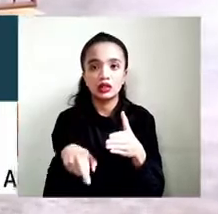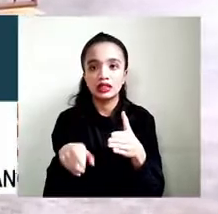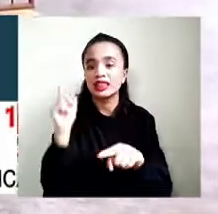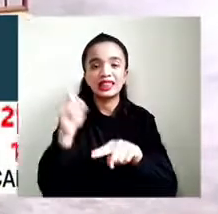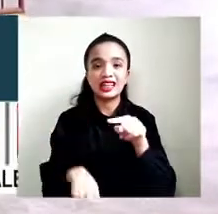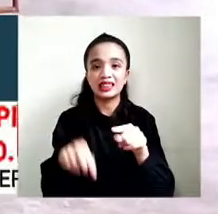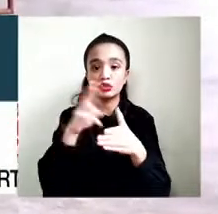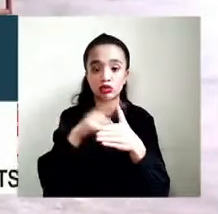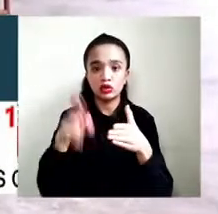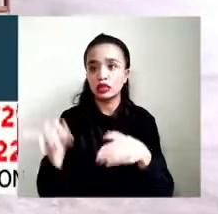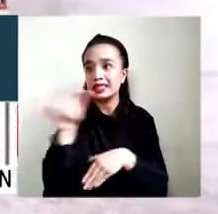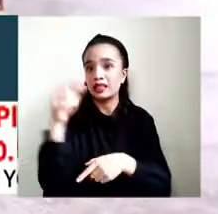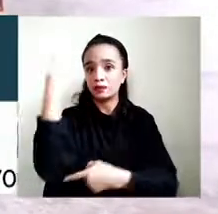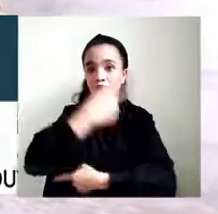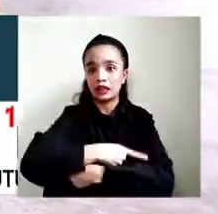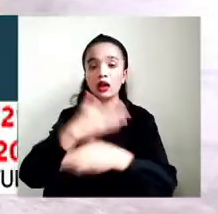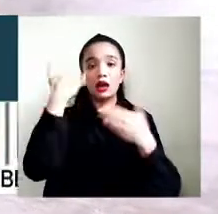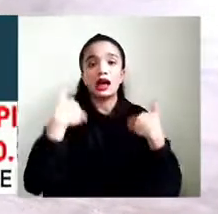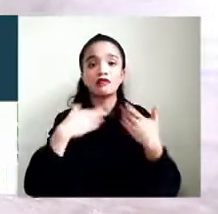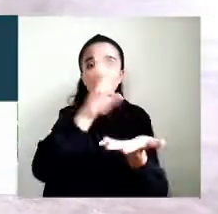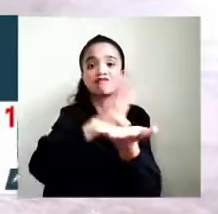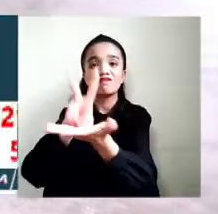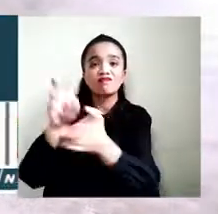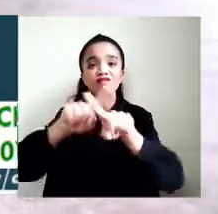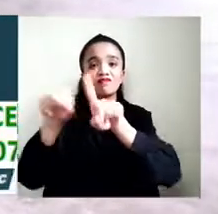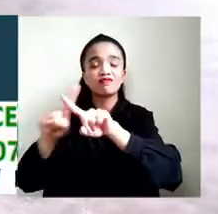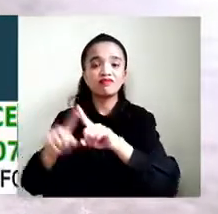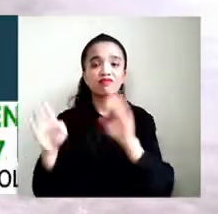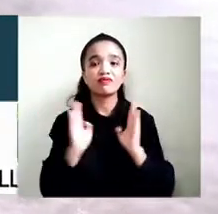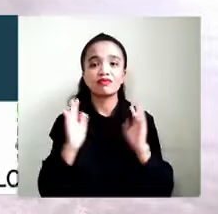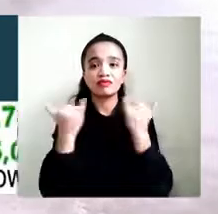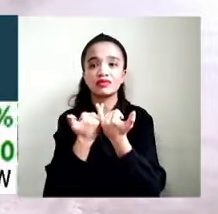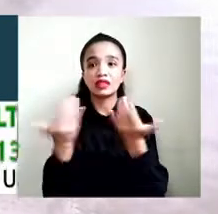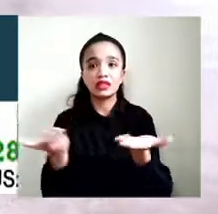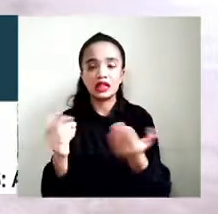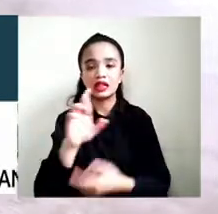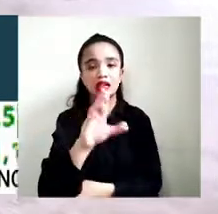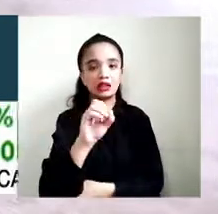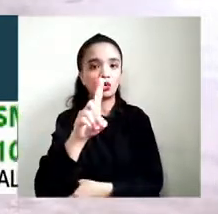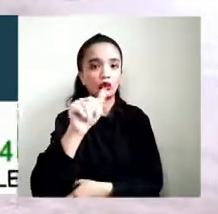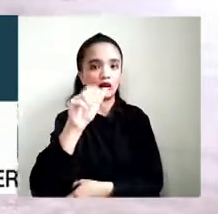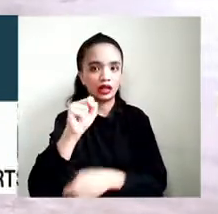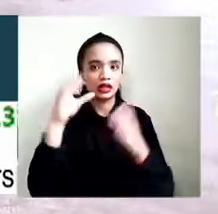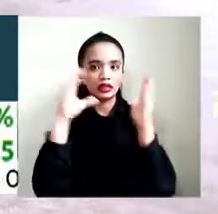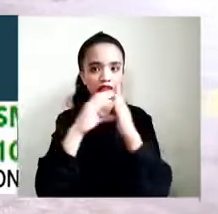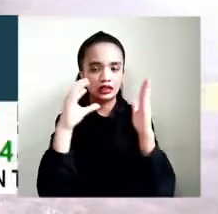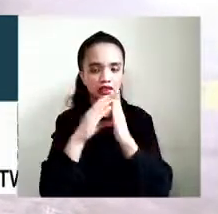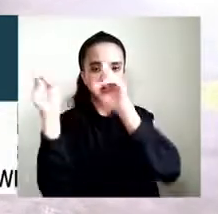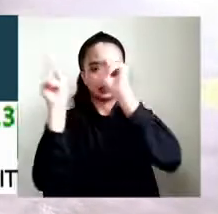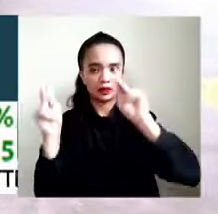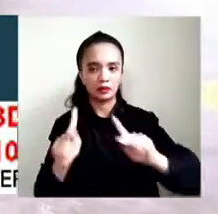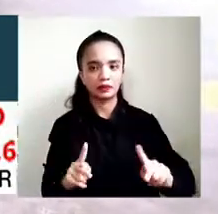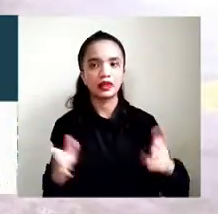there are island municipalities and there are also island barangays. Even here in Rojas Town, which is a part of mainland Palawan, there are also